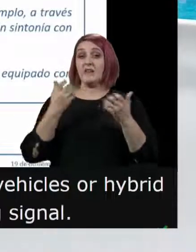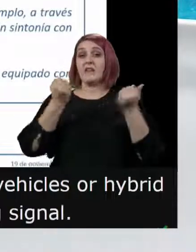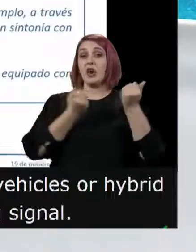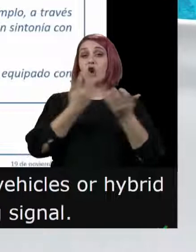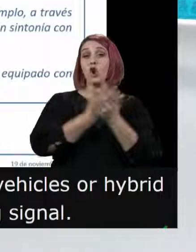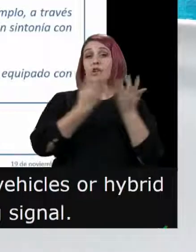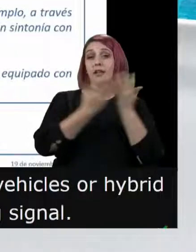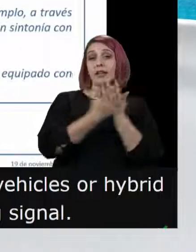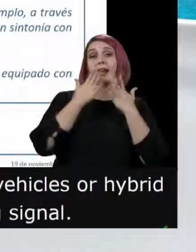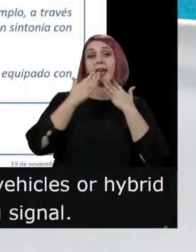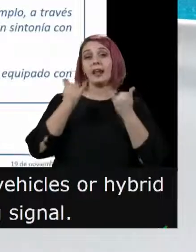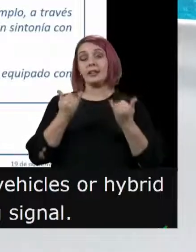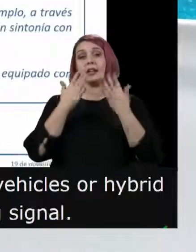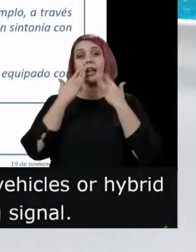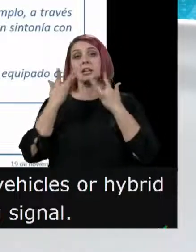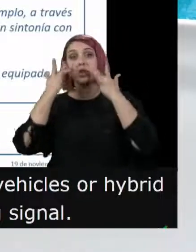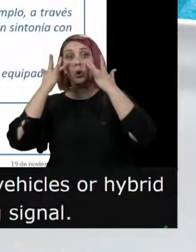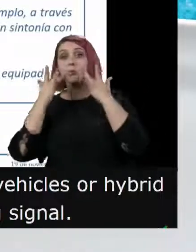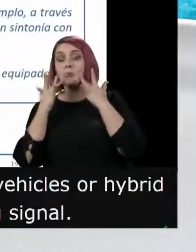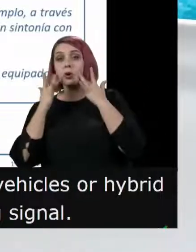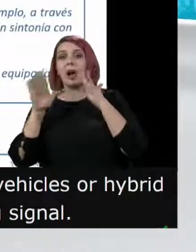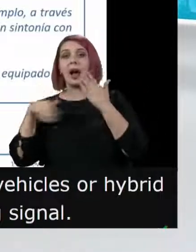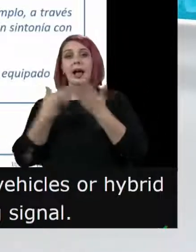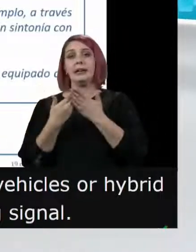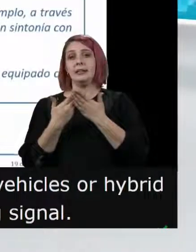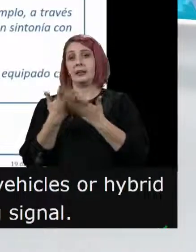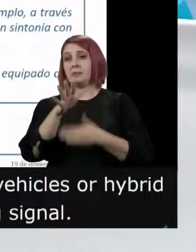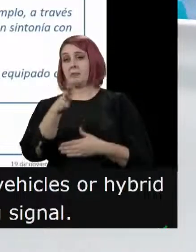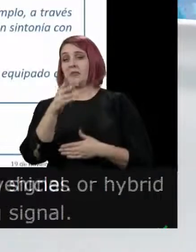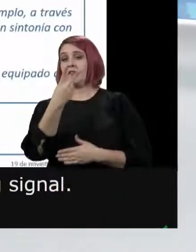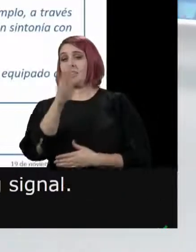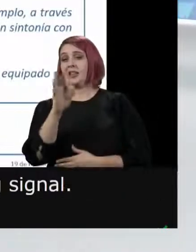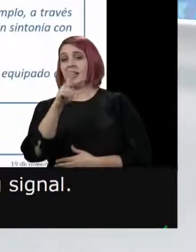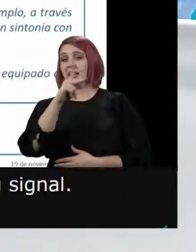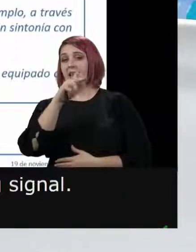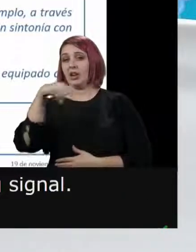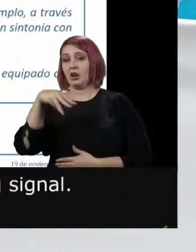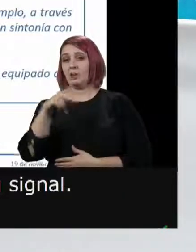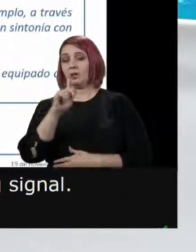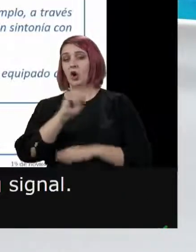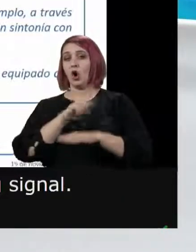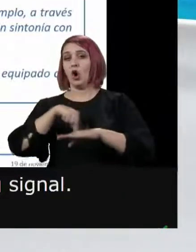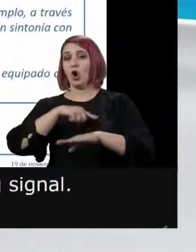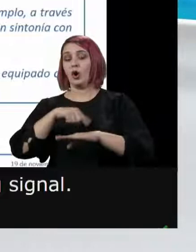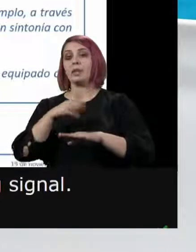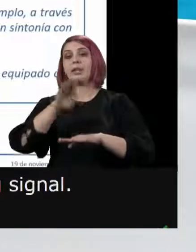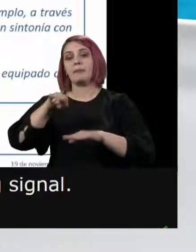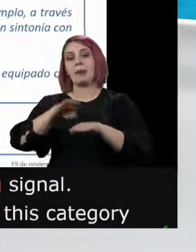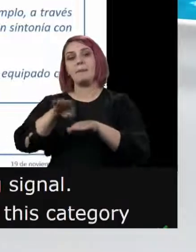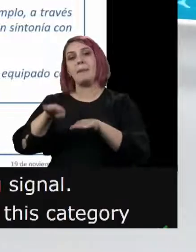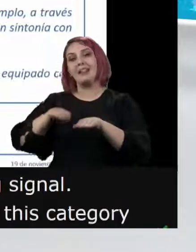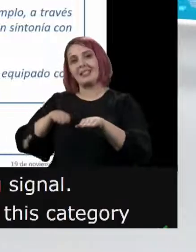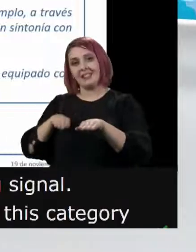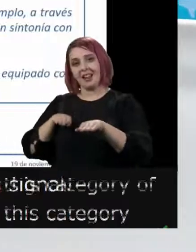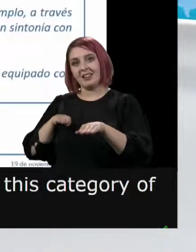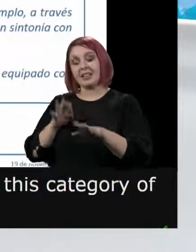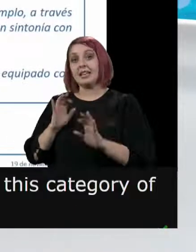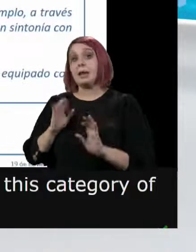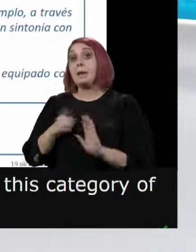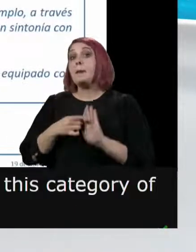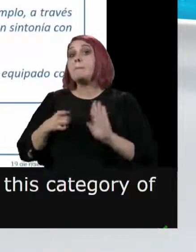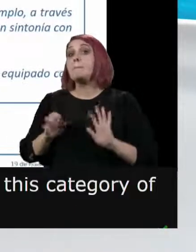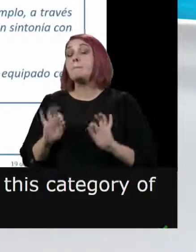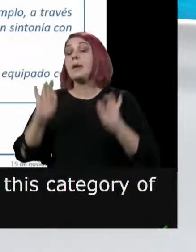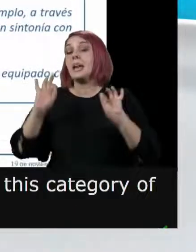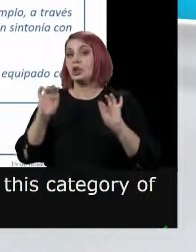Each and every one of this category of vehicles should provide this acoustic warning up